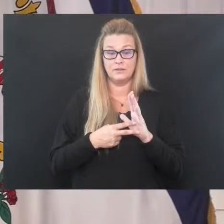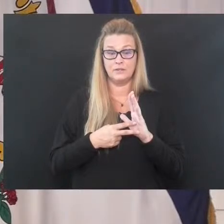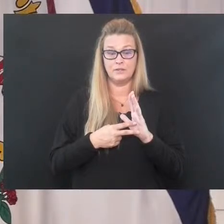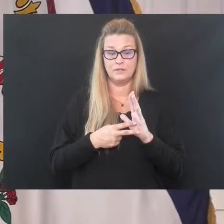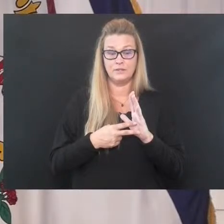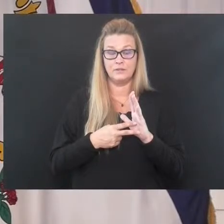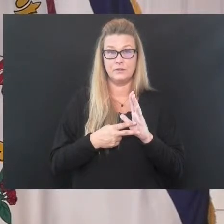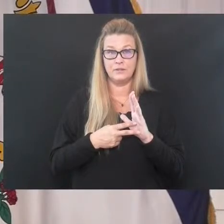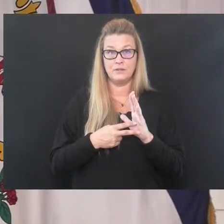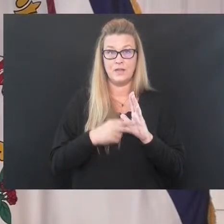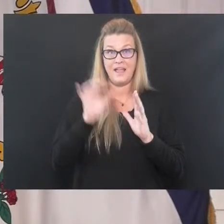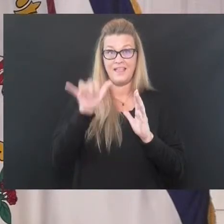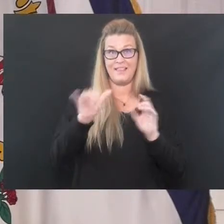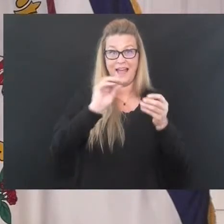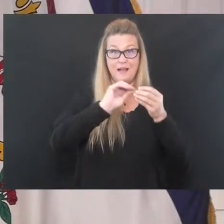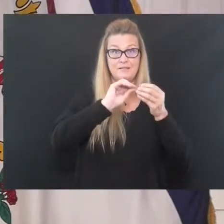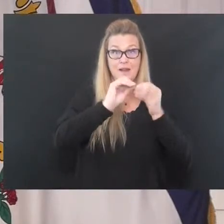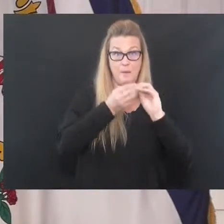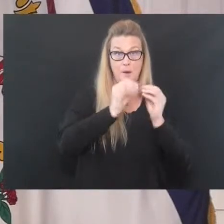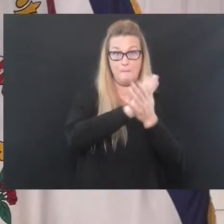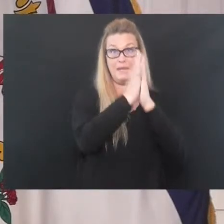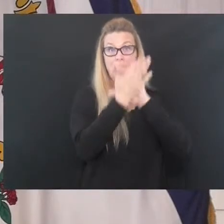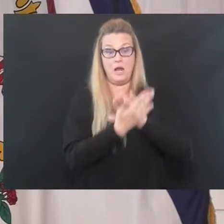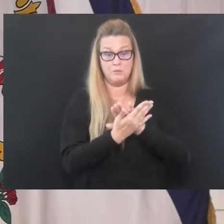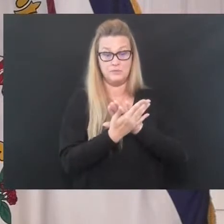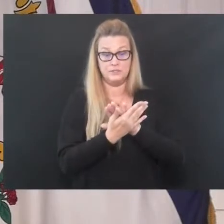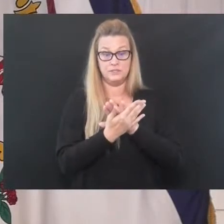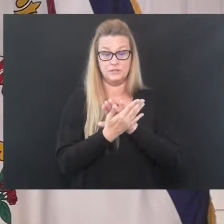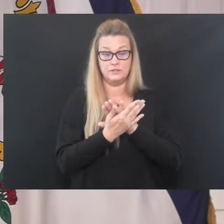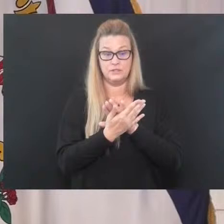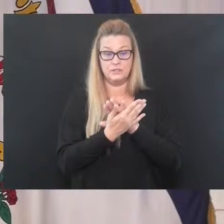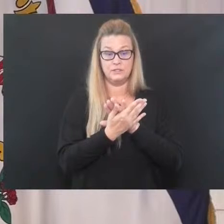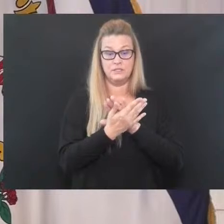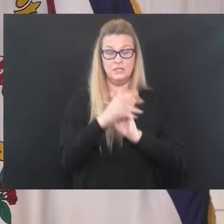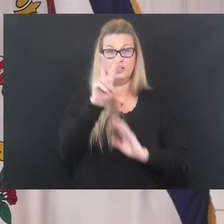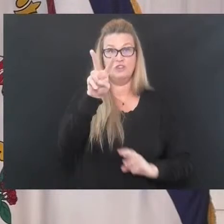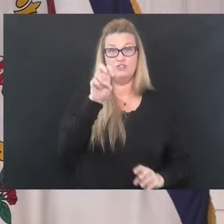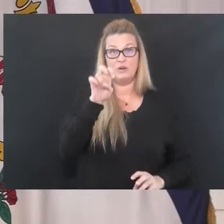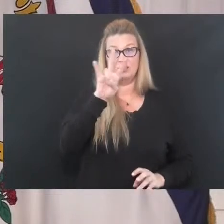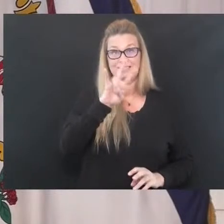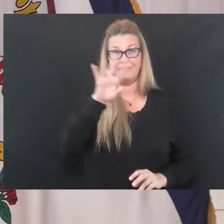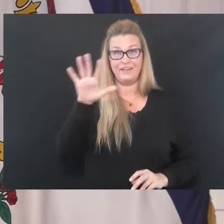turn into something around the neighborhood of